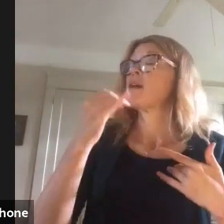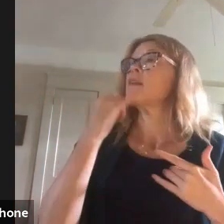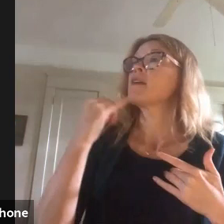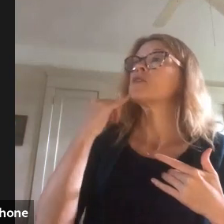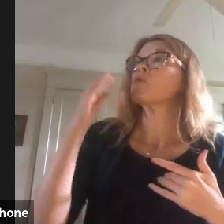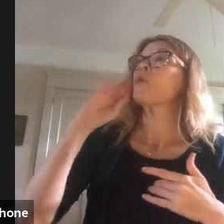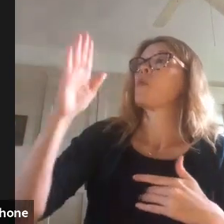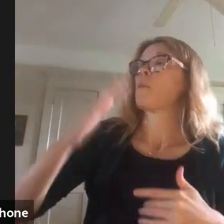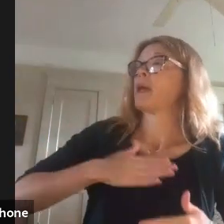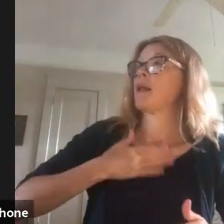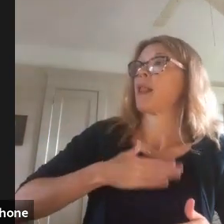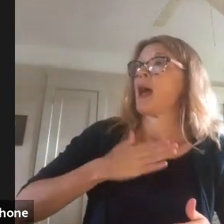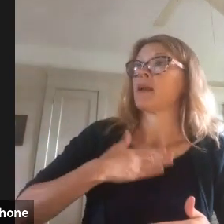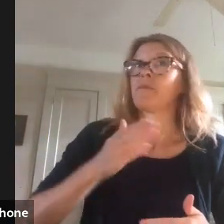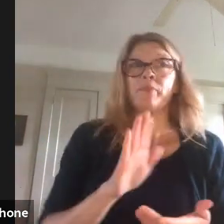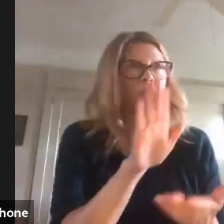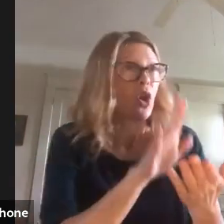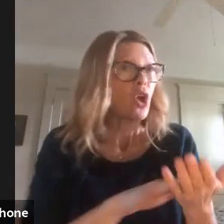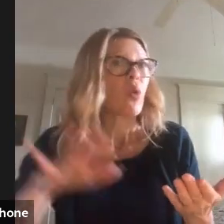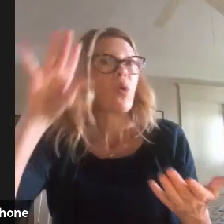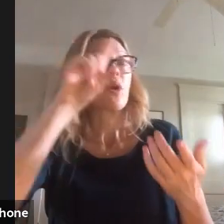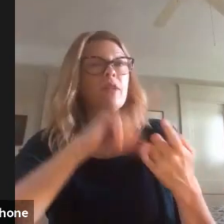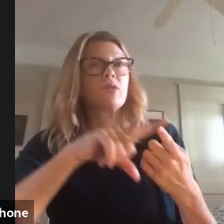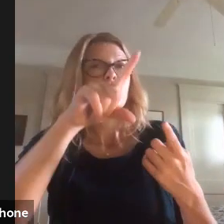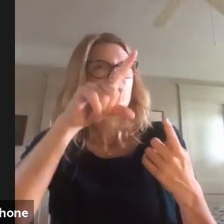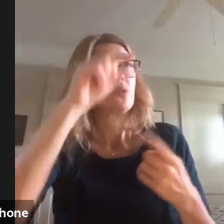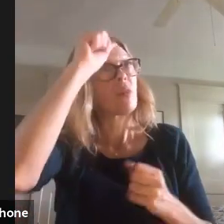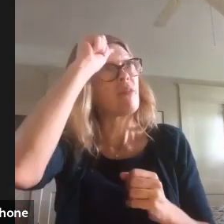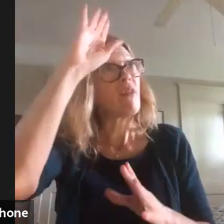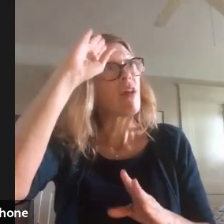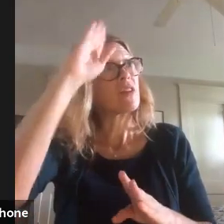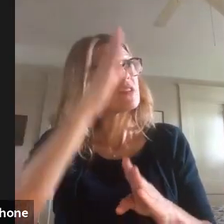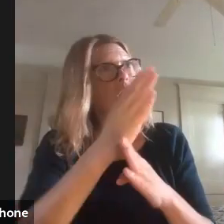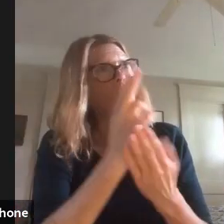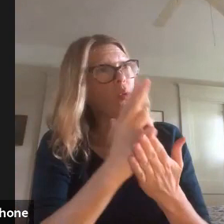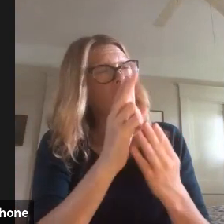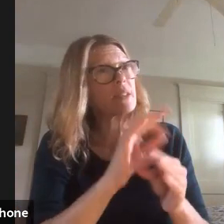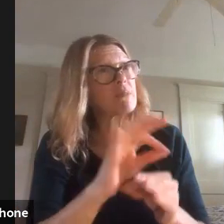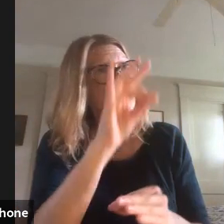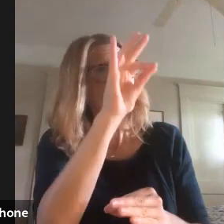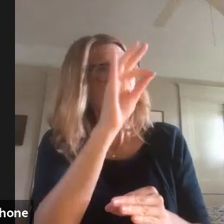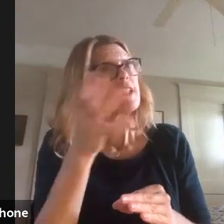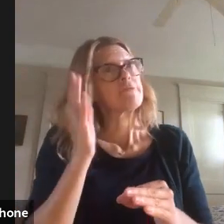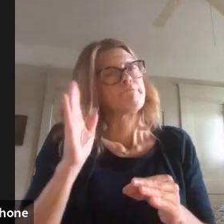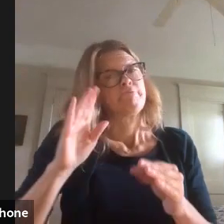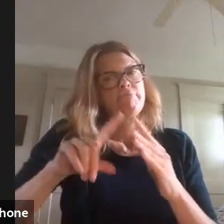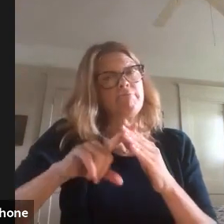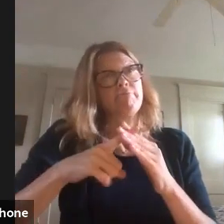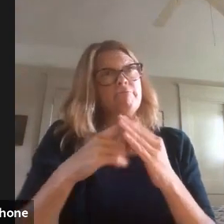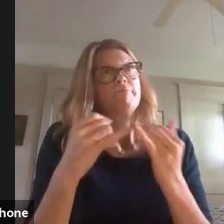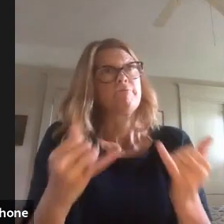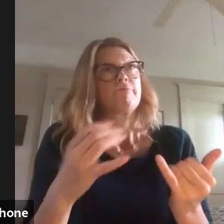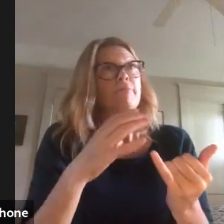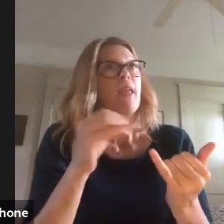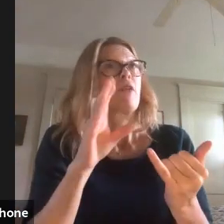Glory to the Father, and to the Son, and to the Holy Spirit, as it was in the beginning, is now, and will